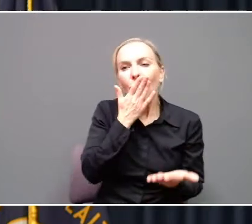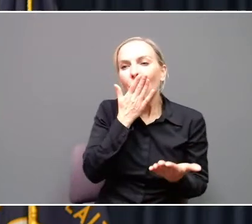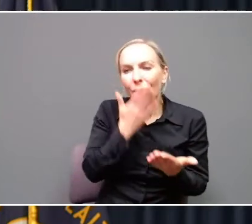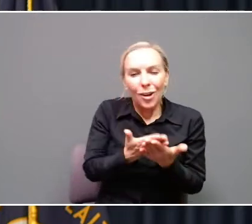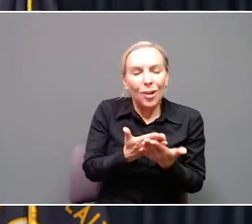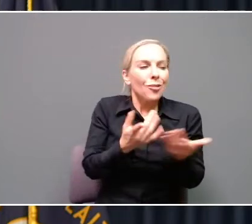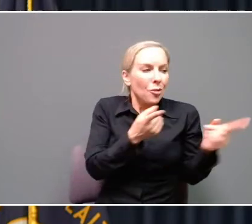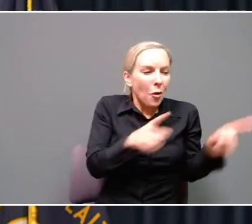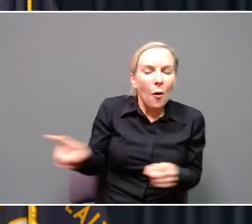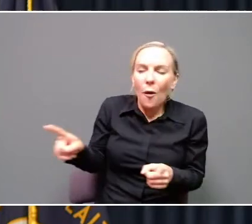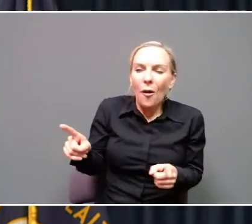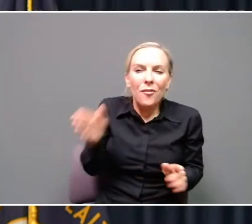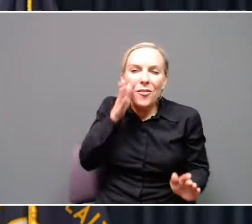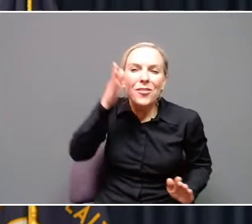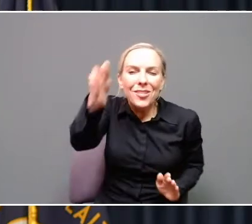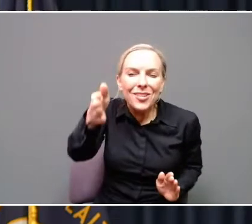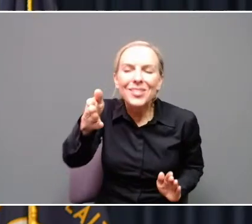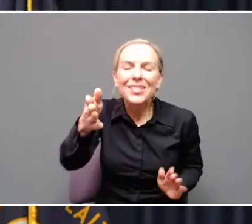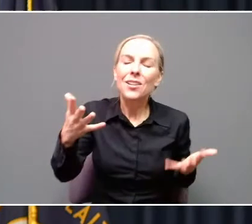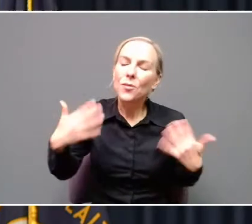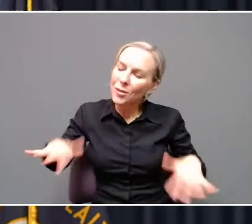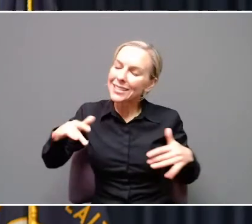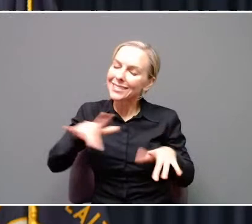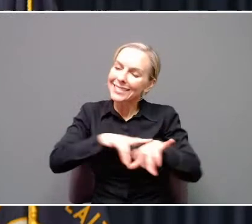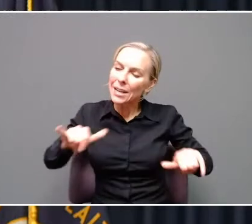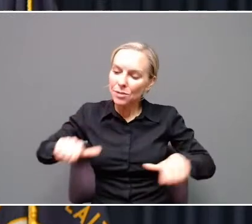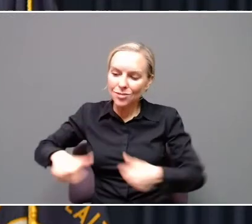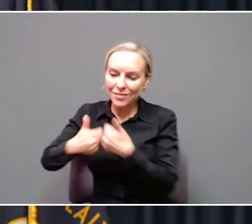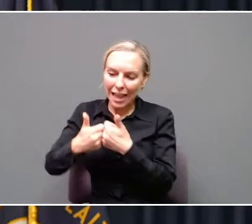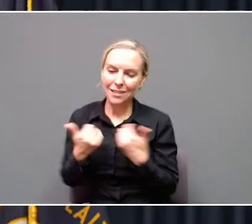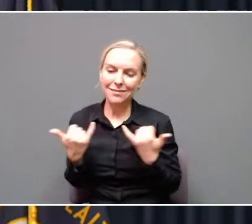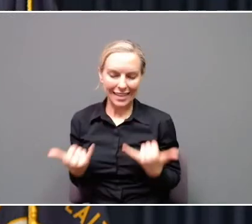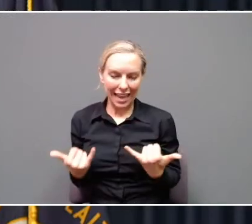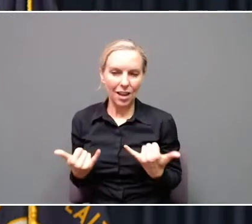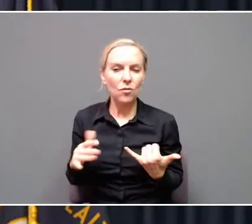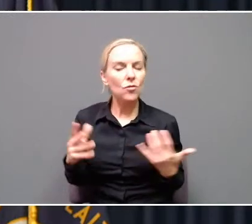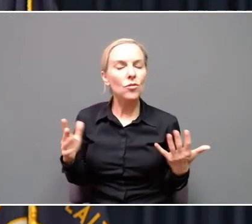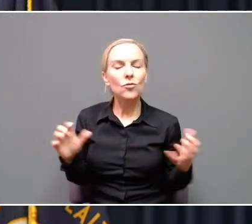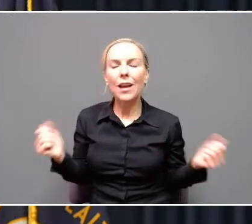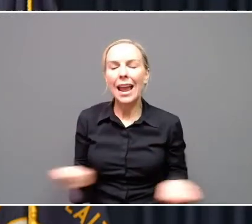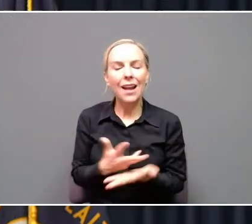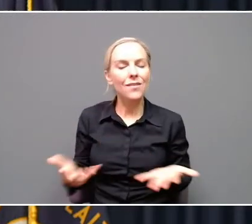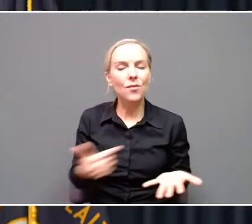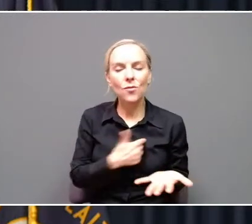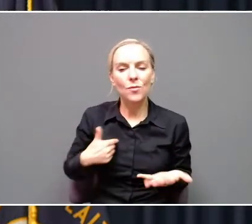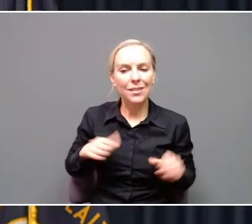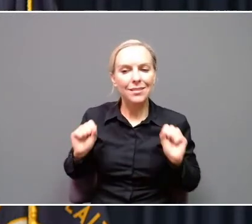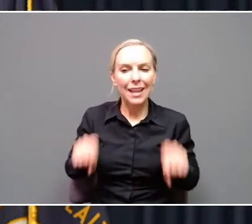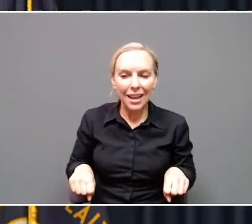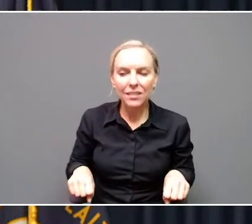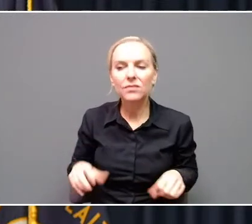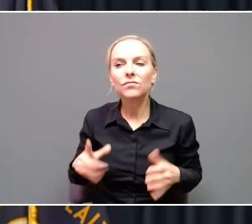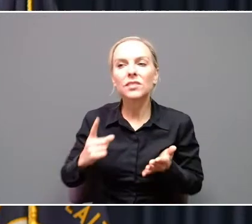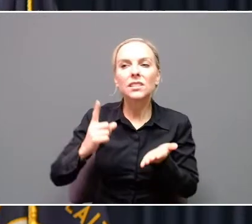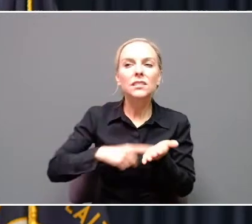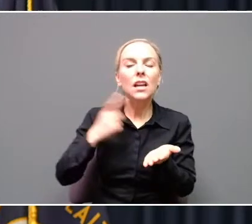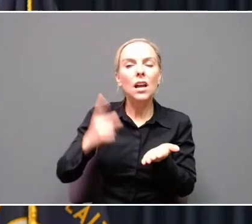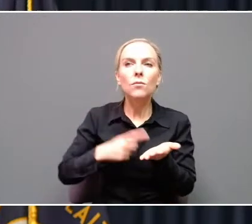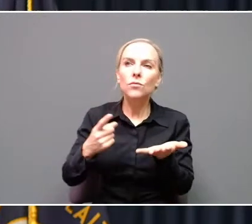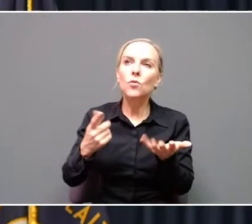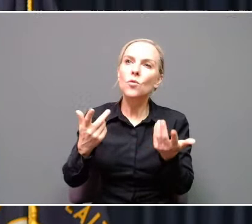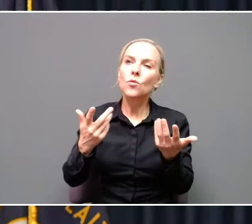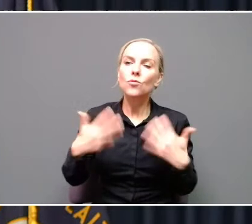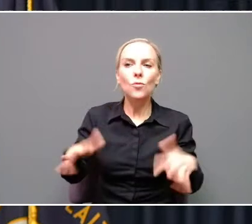our future. And we got a lot of challenges of our present. So we're going to keep doing everything we can. Sometimes we hope it makes major gains.